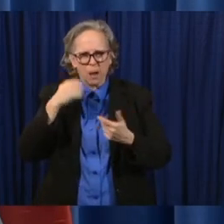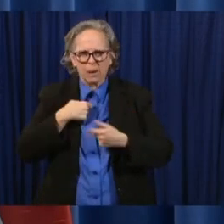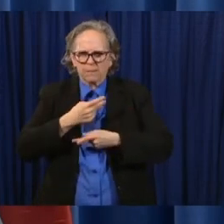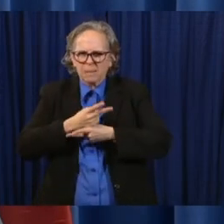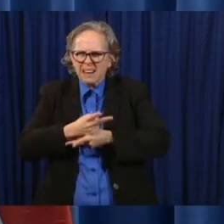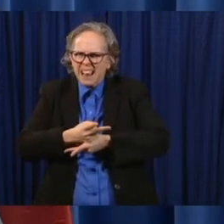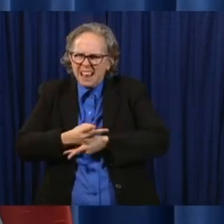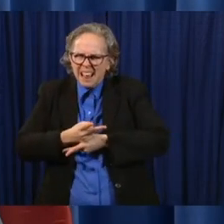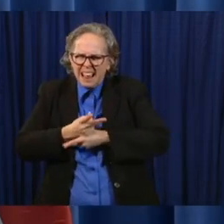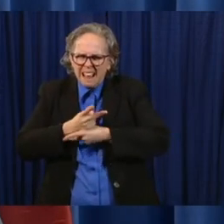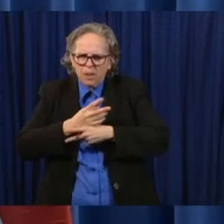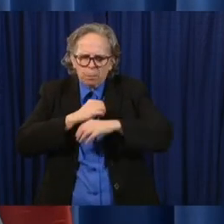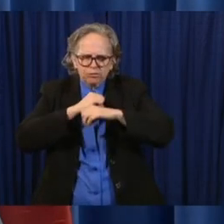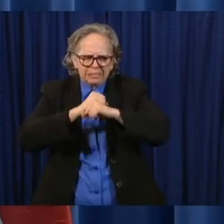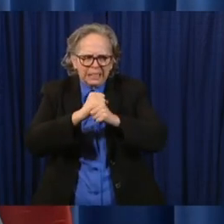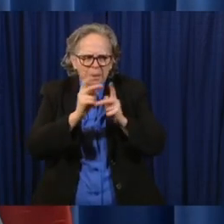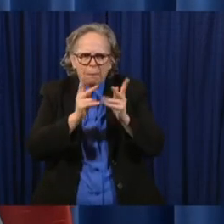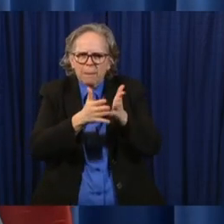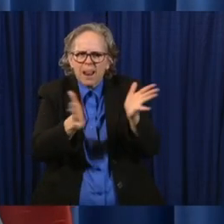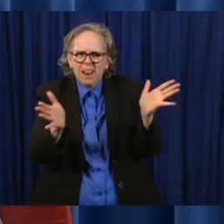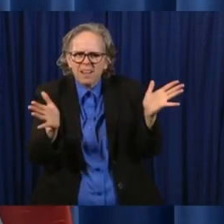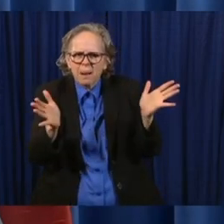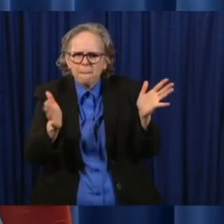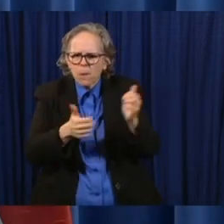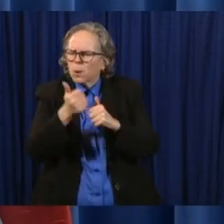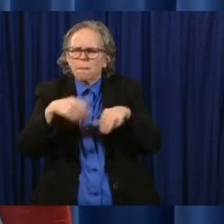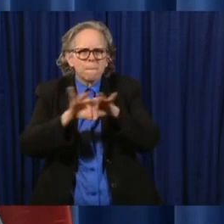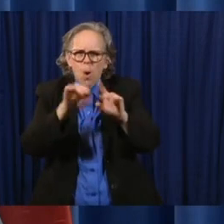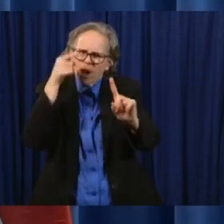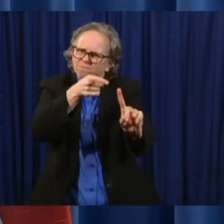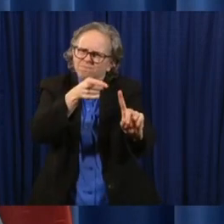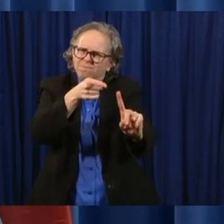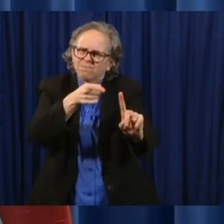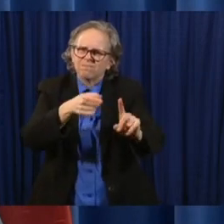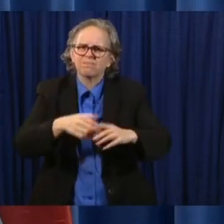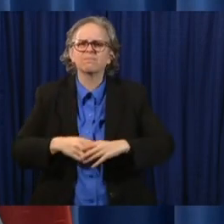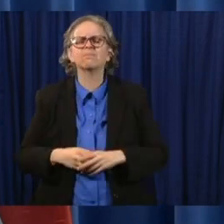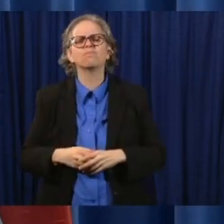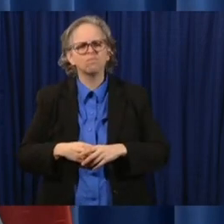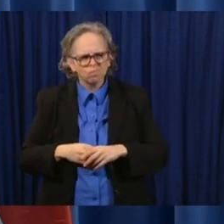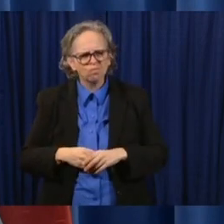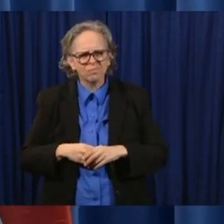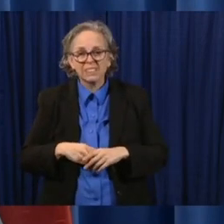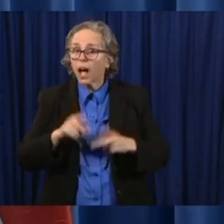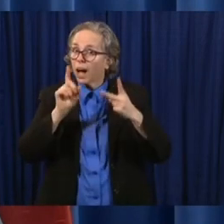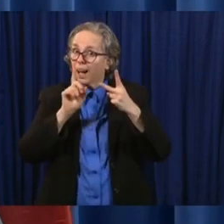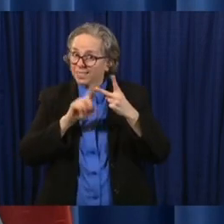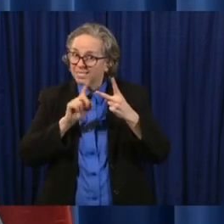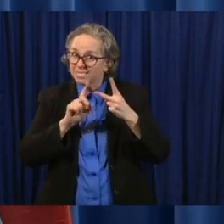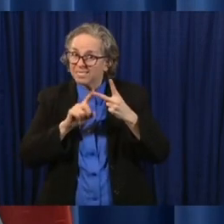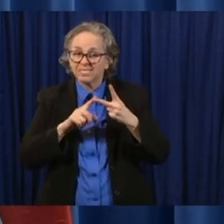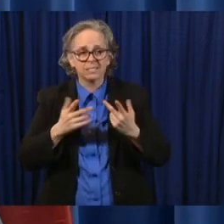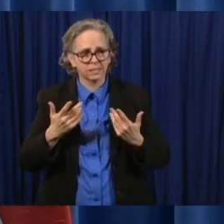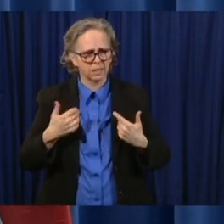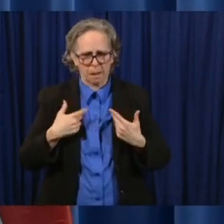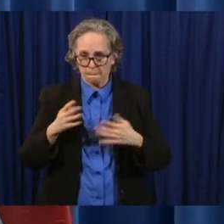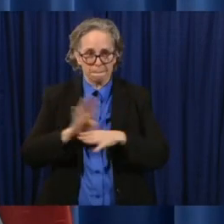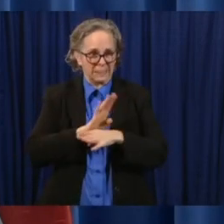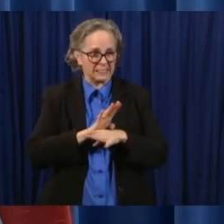public. That's the most important thing. But second, when a business is